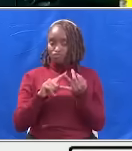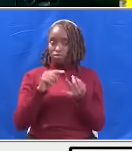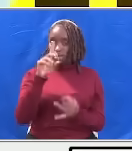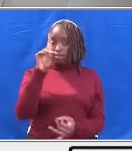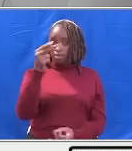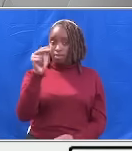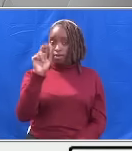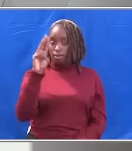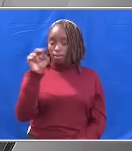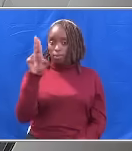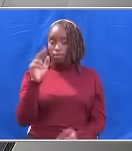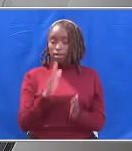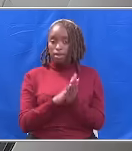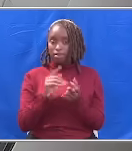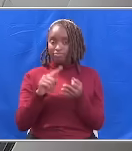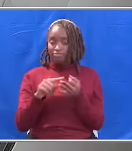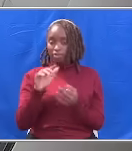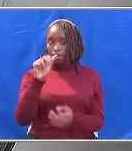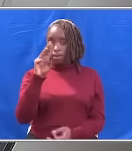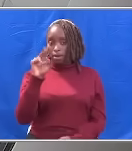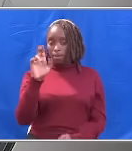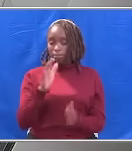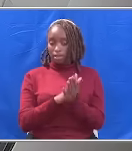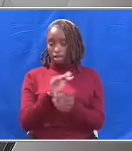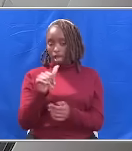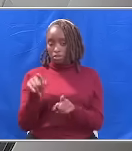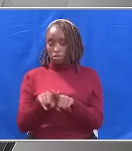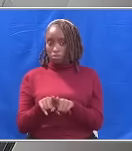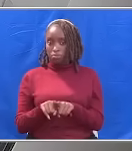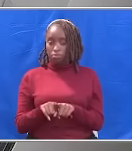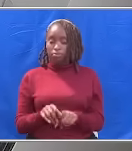Samira Mohammed for TV 47, Nairobi.